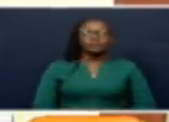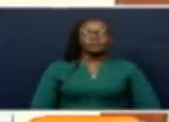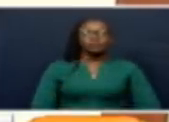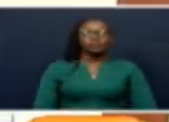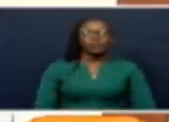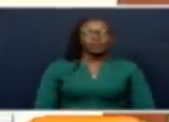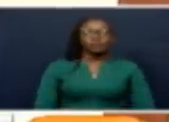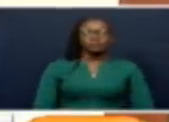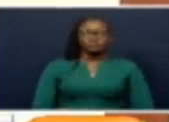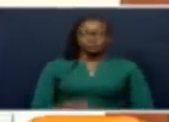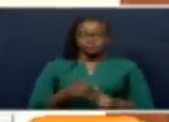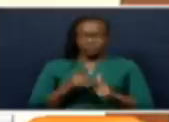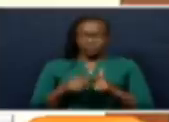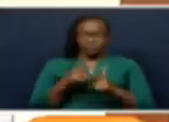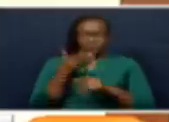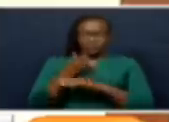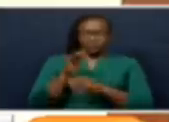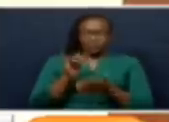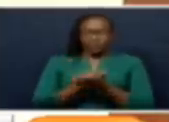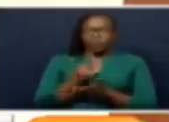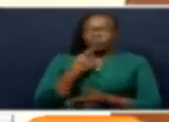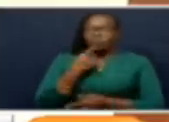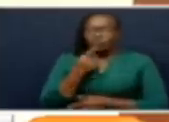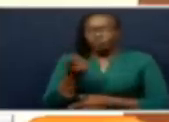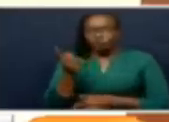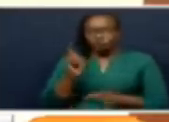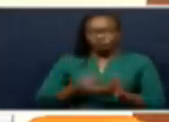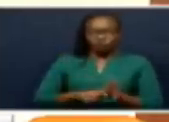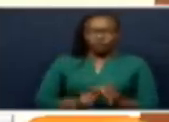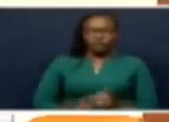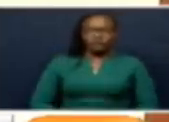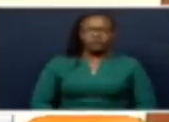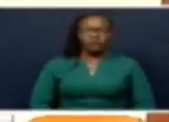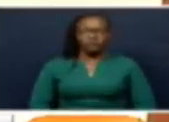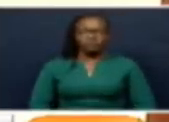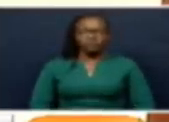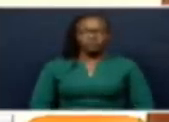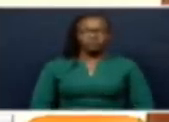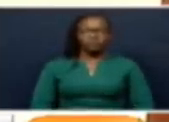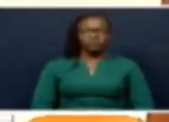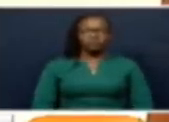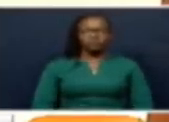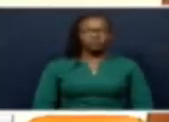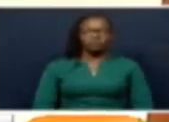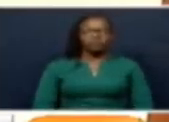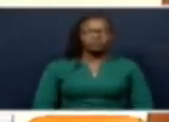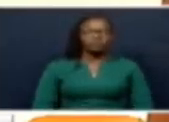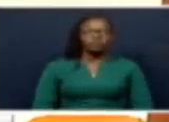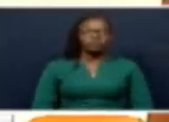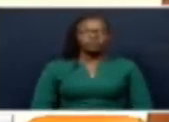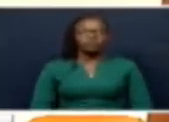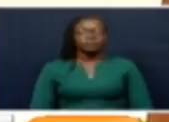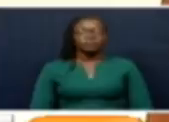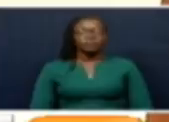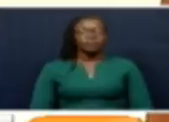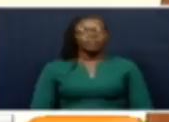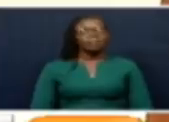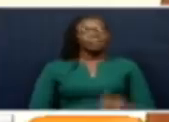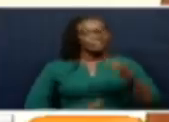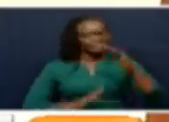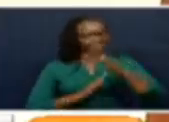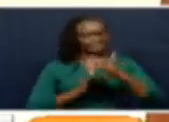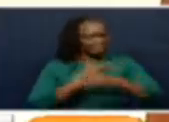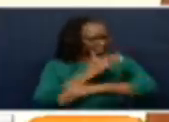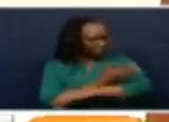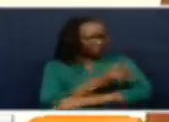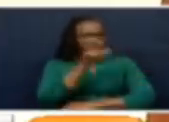Now, after that, Moi came in. The most powerful person in Moi's